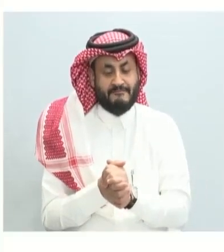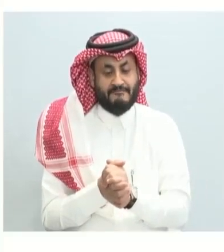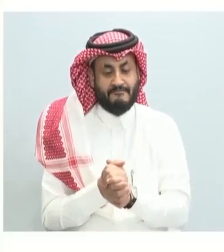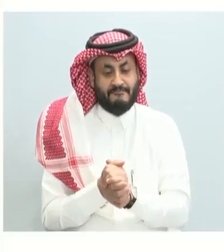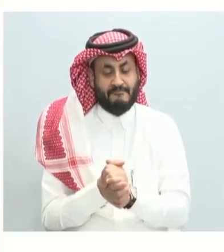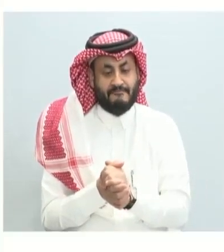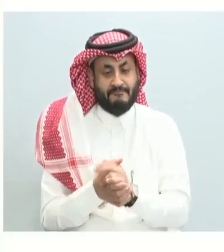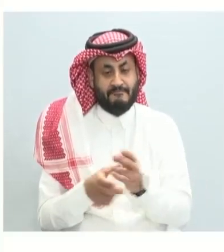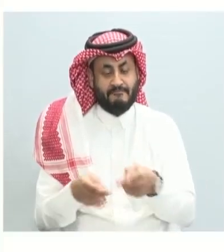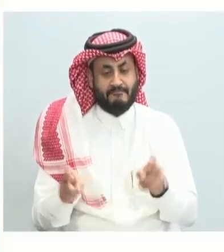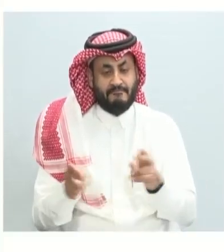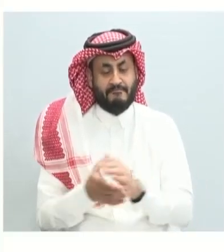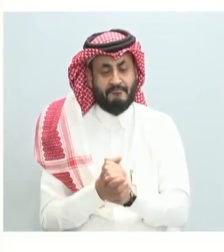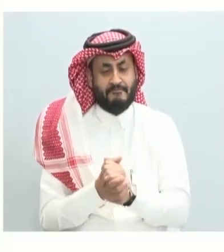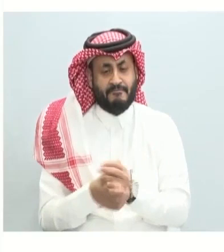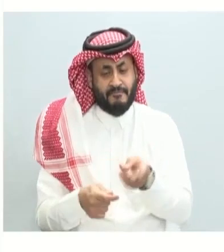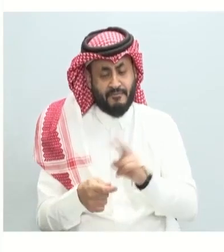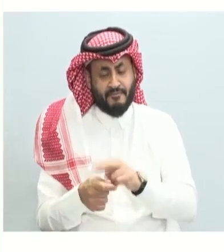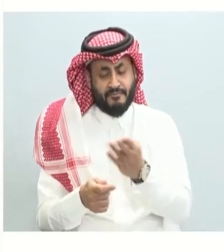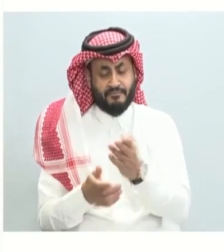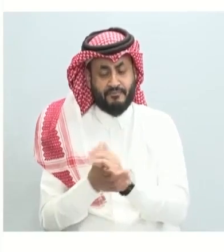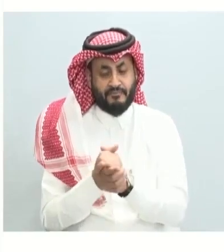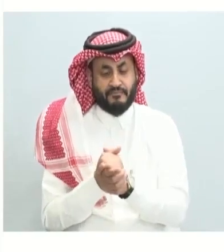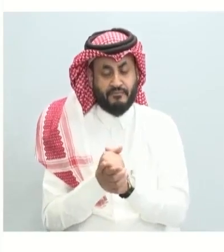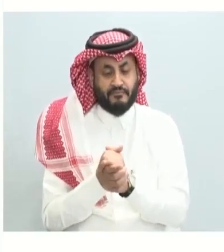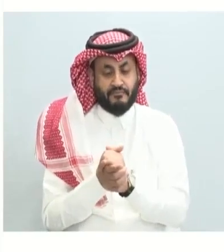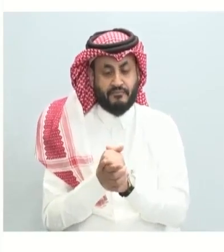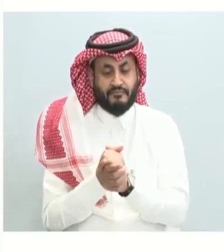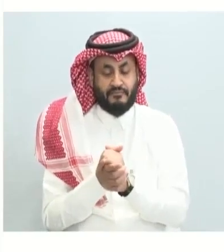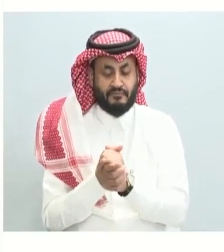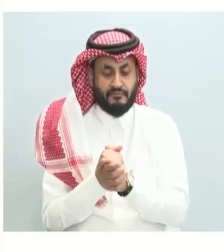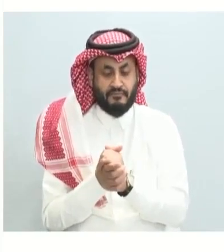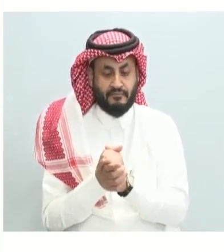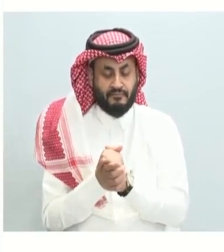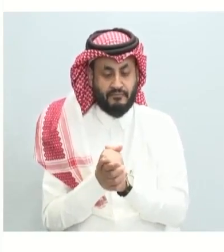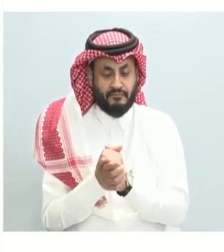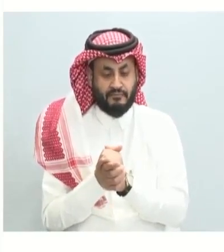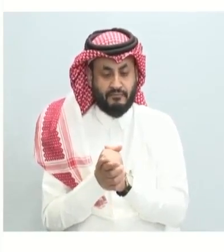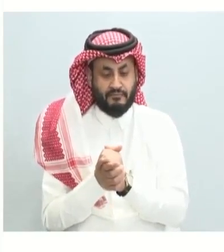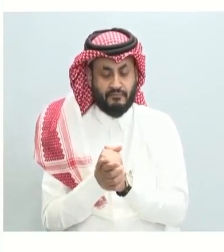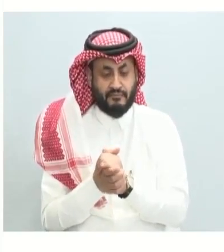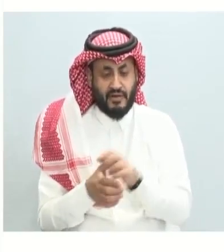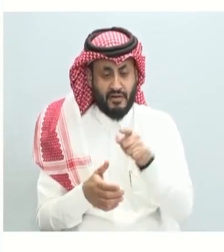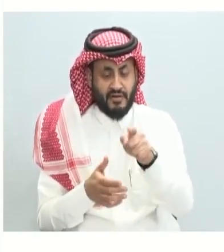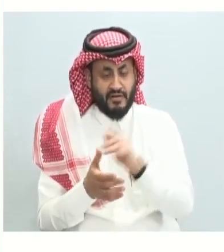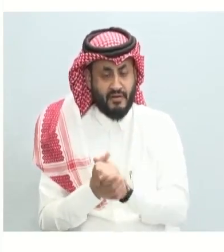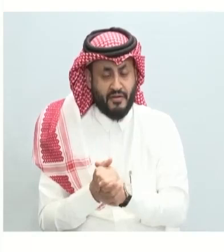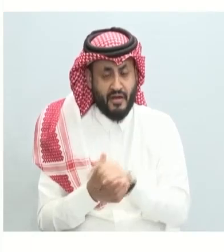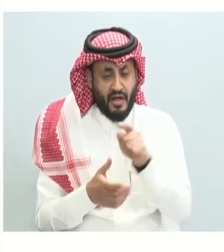going to chant it one more time together before we move on. Are you